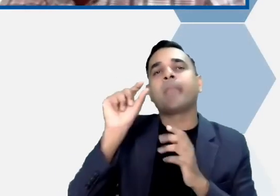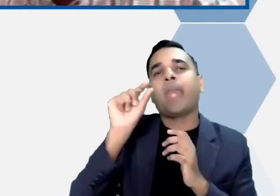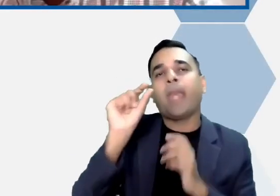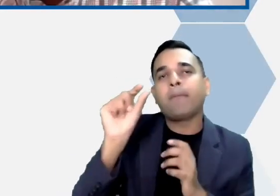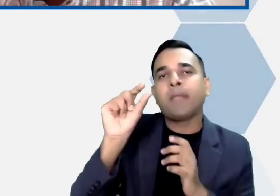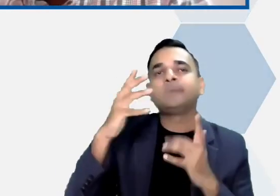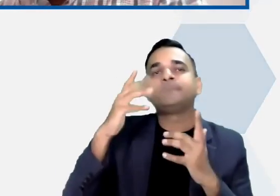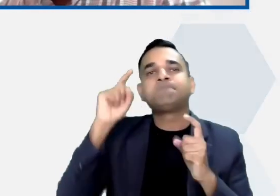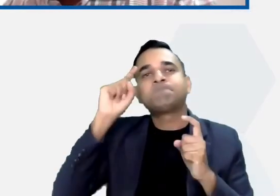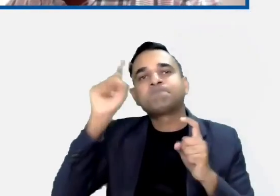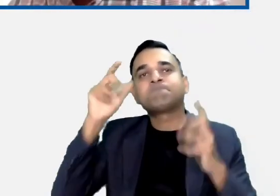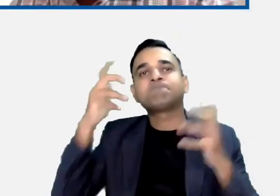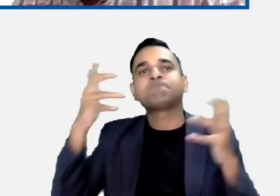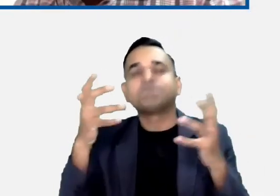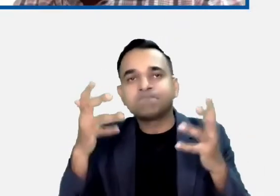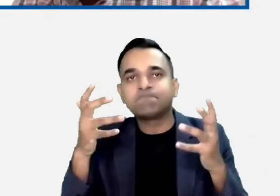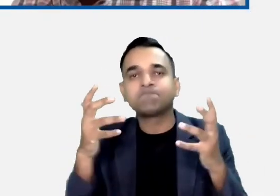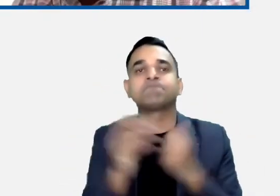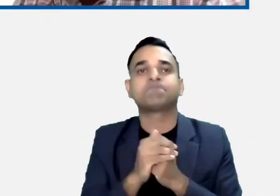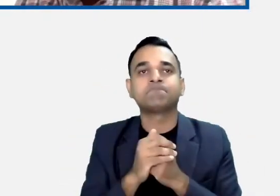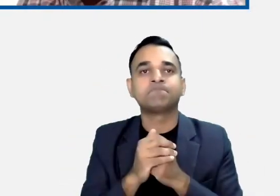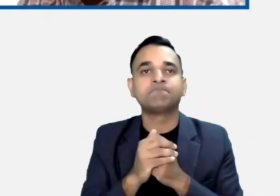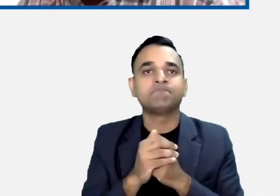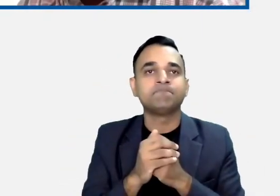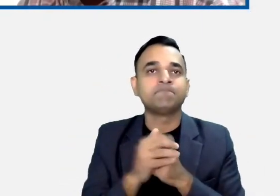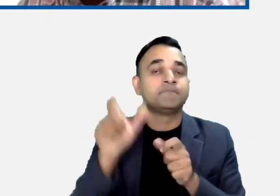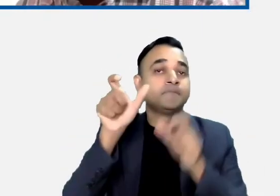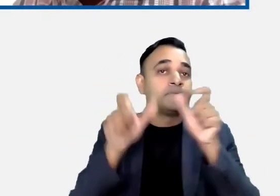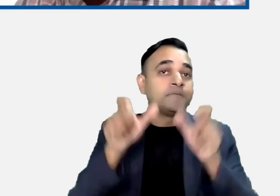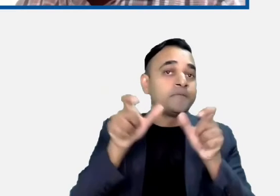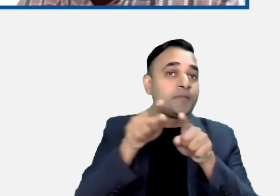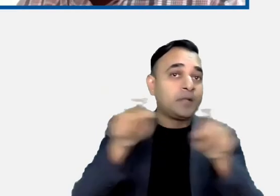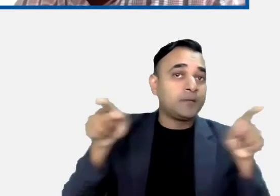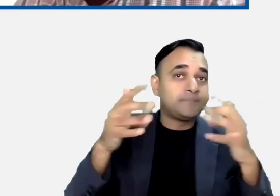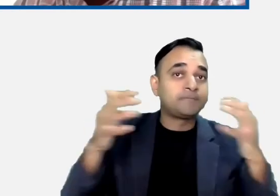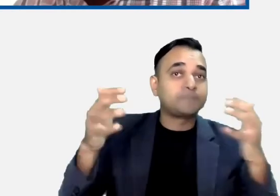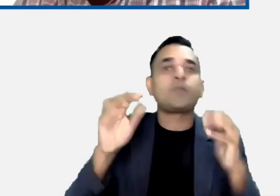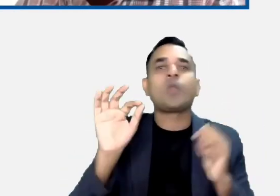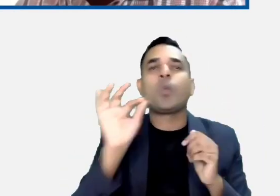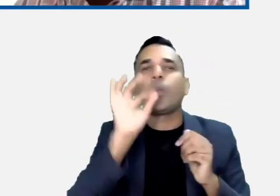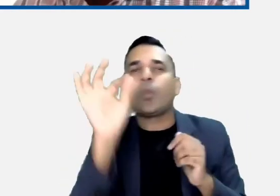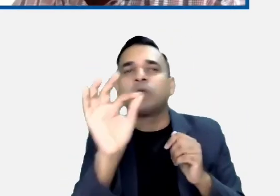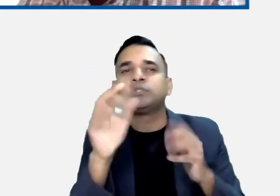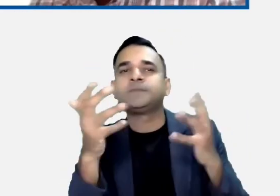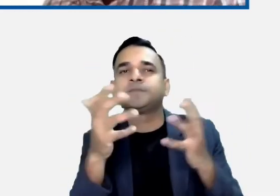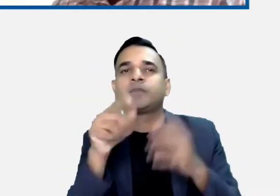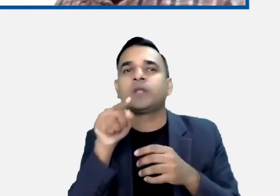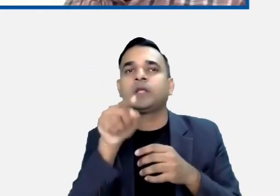paragraph 20, and that has been taken account of. As I'm speaking, if there are any objections,